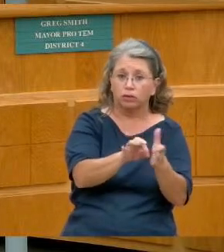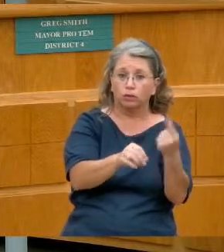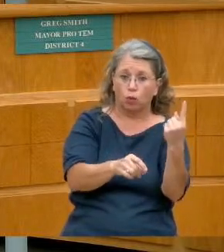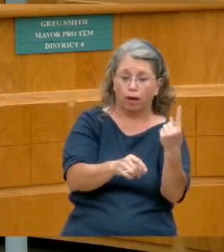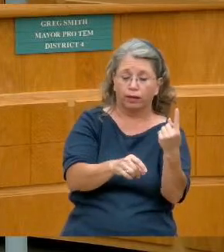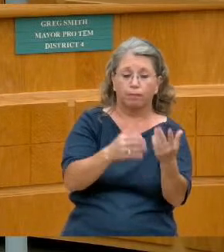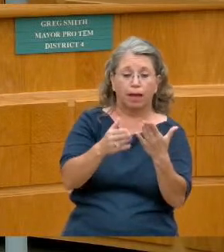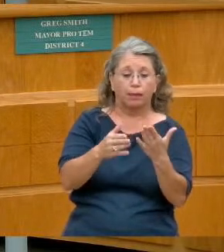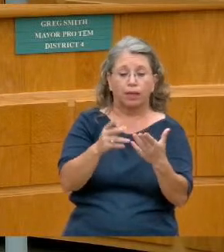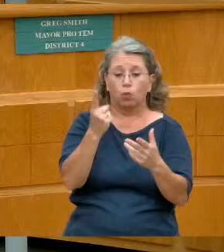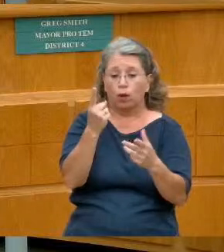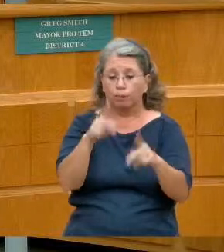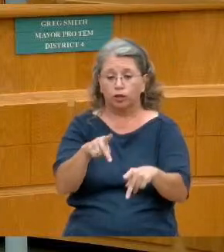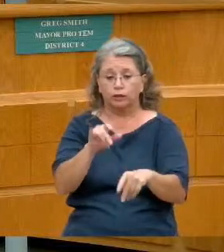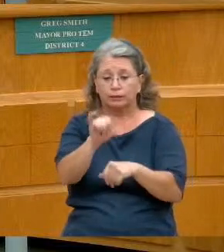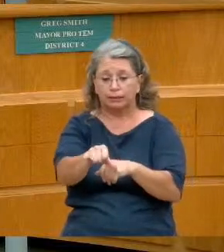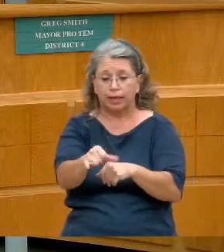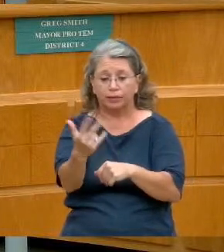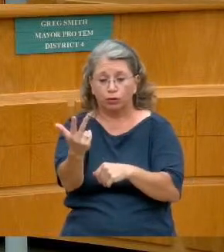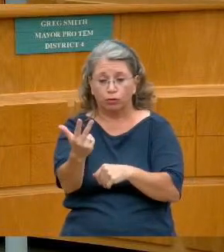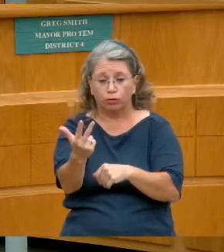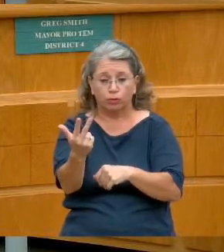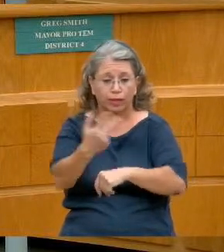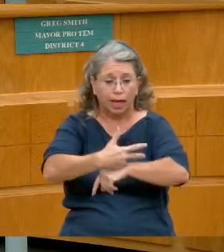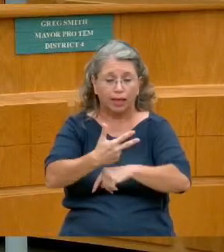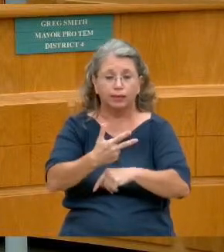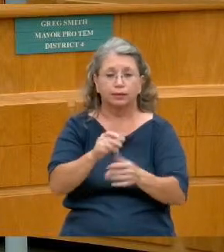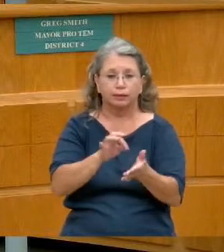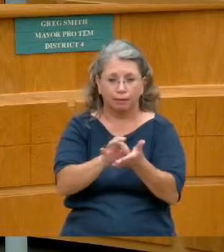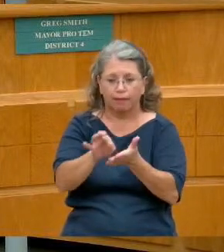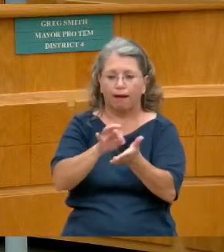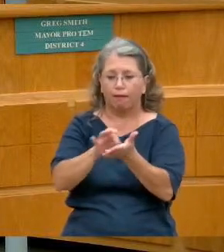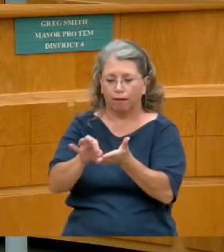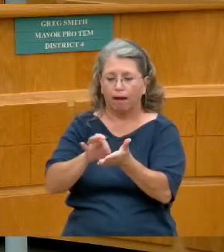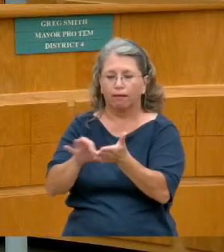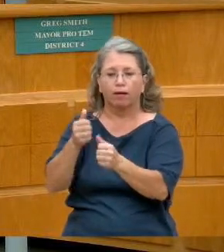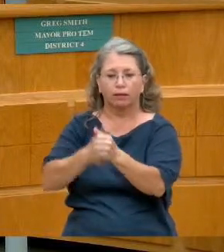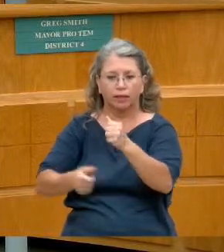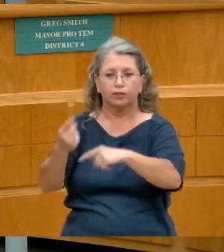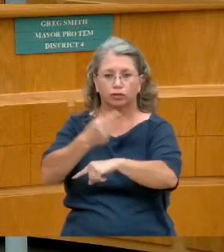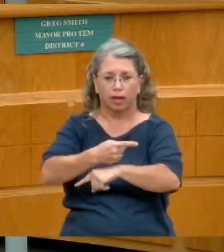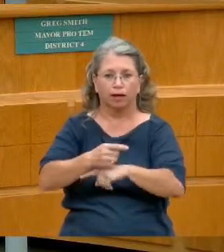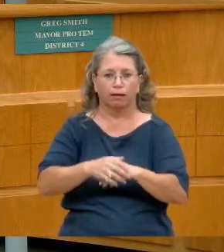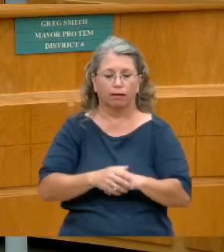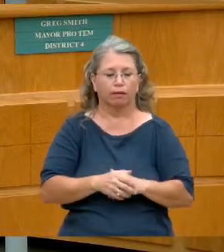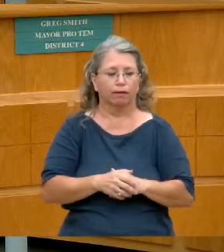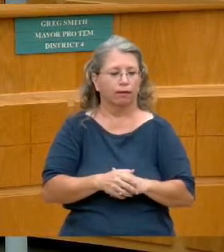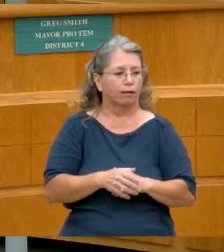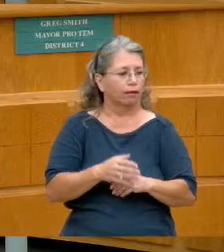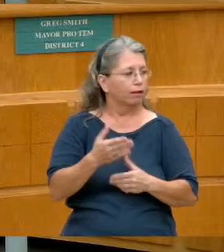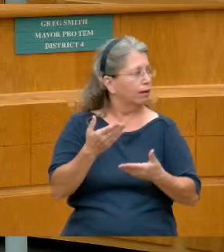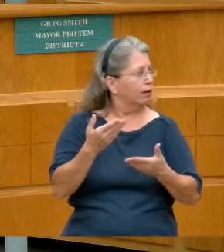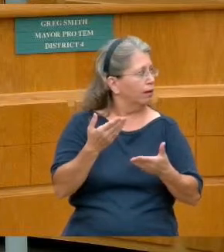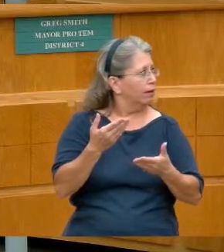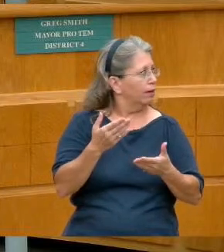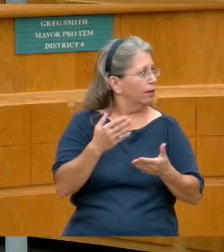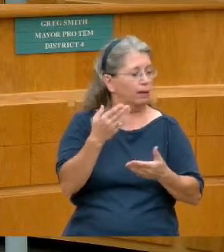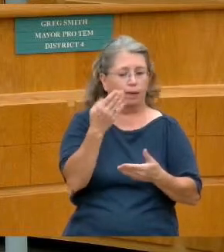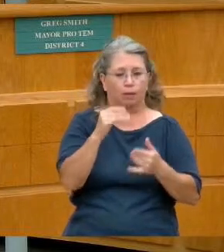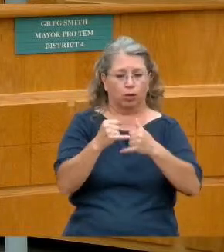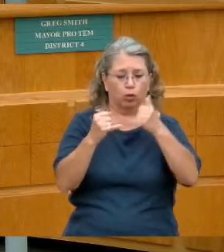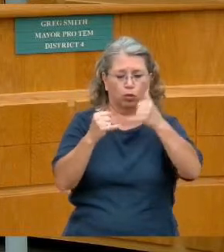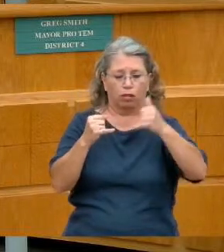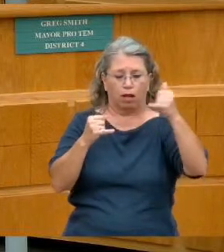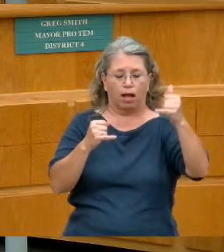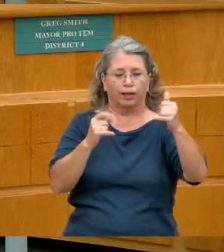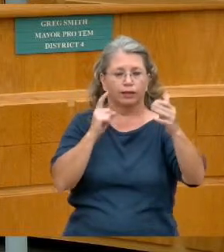They'll count as one for each of those 3 days. Again, the blue line is the projection from the model. And what you can see is that, again, we're